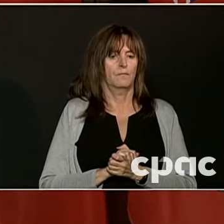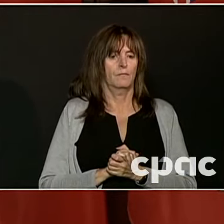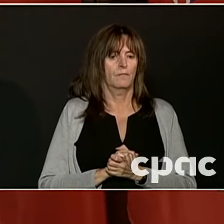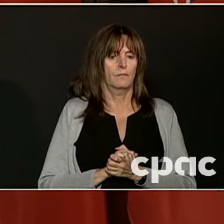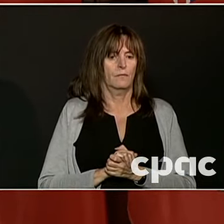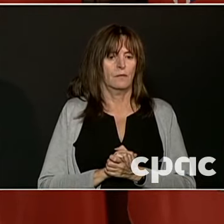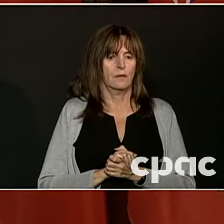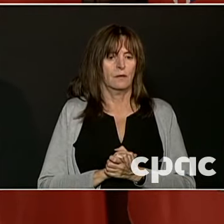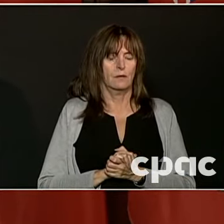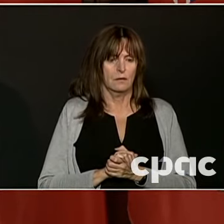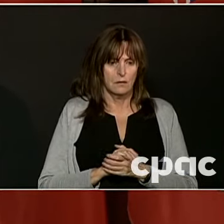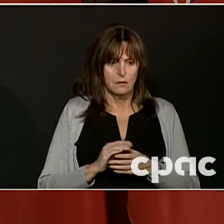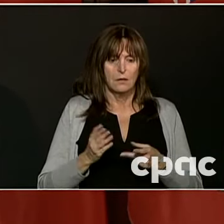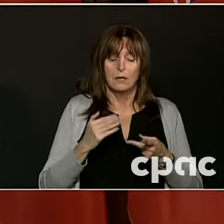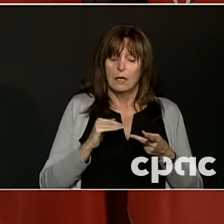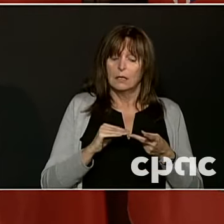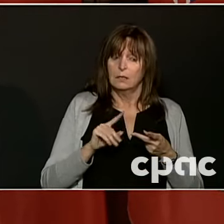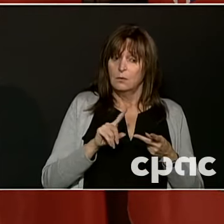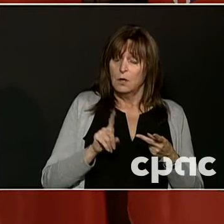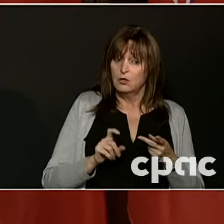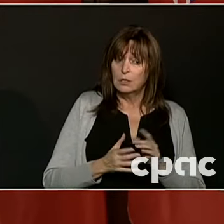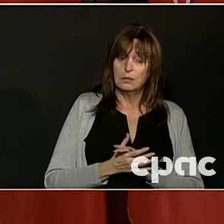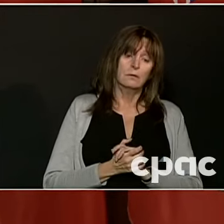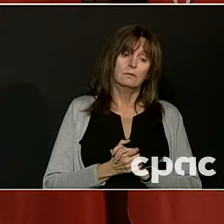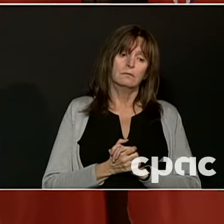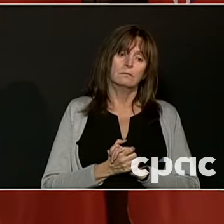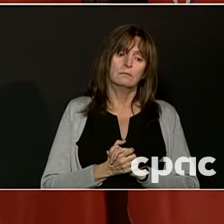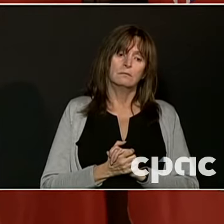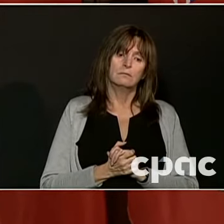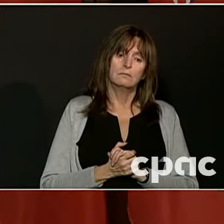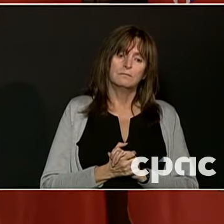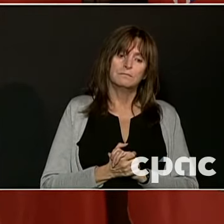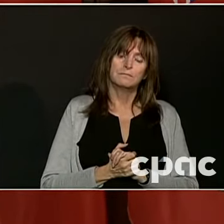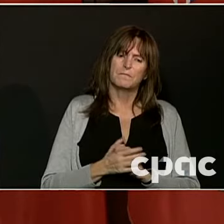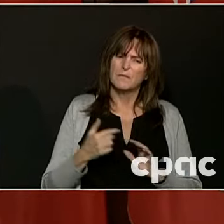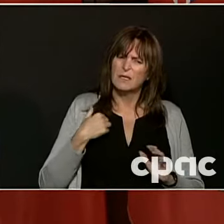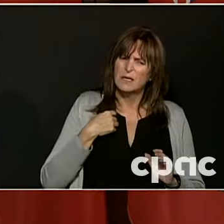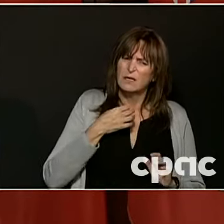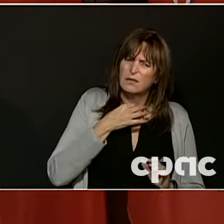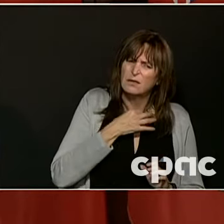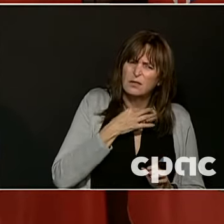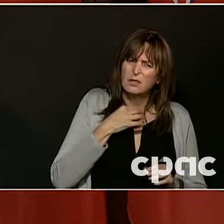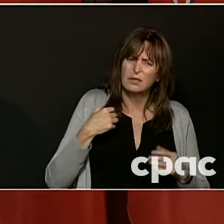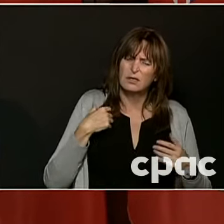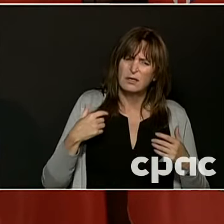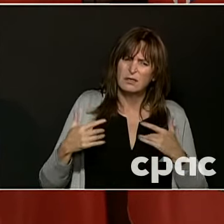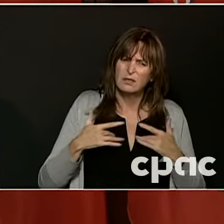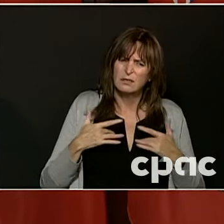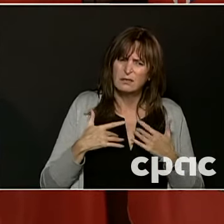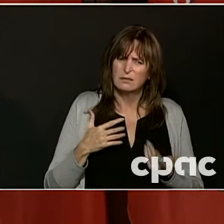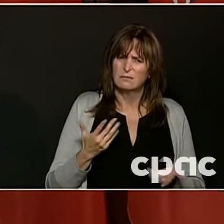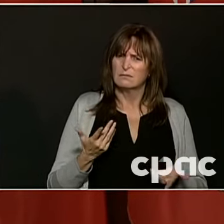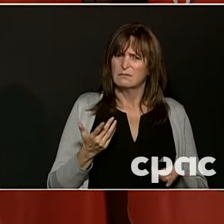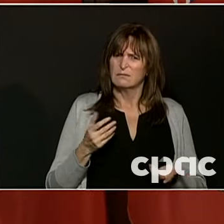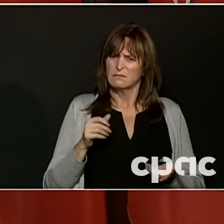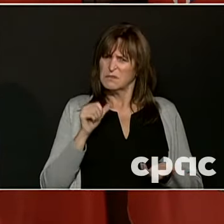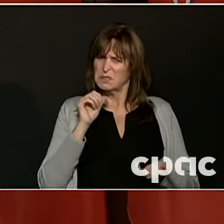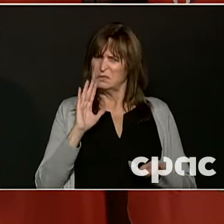I'm just trying to hear a little bit more urgency from you on this as well, Dr. Williams.